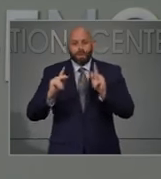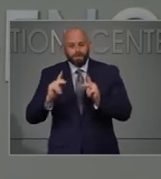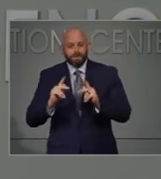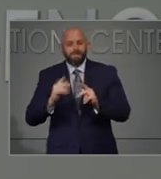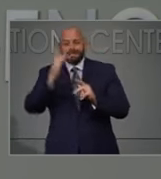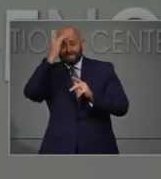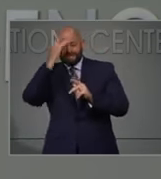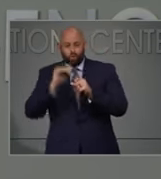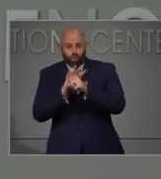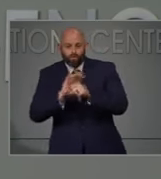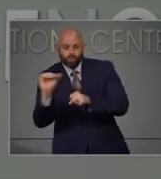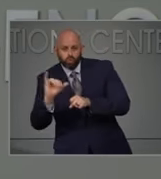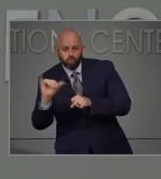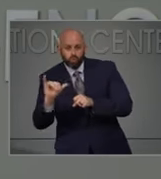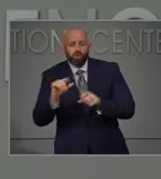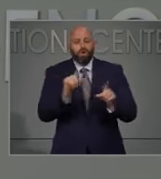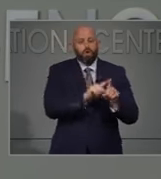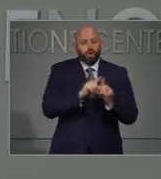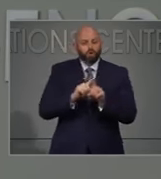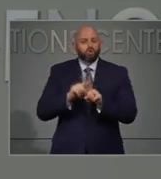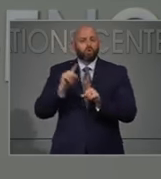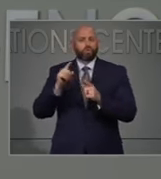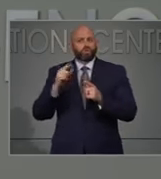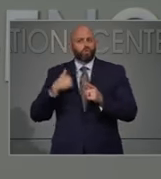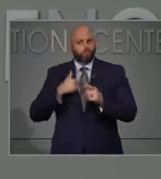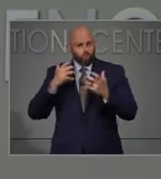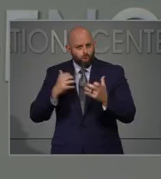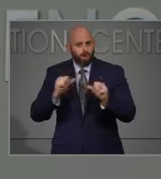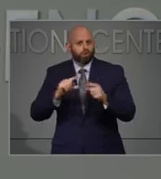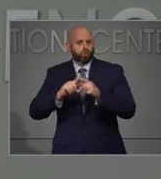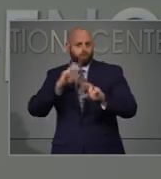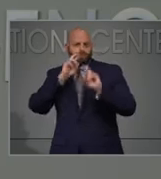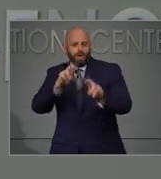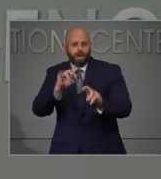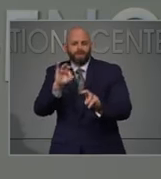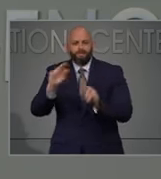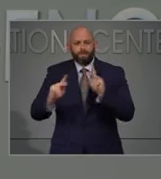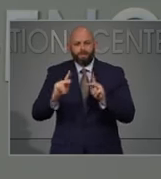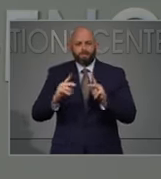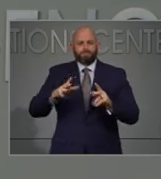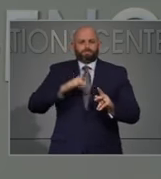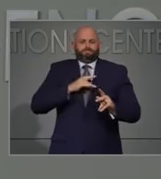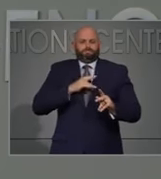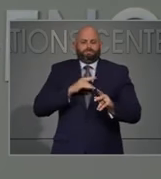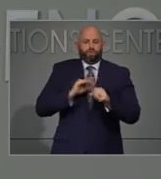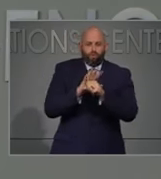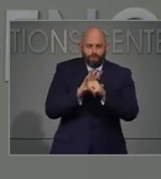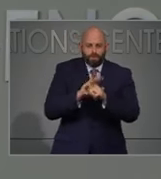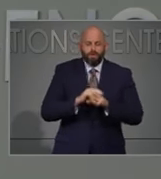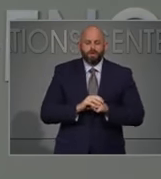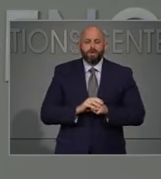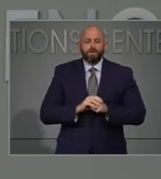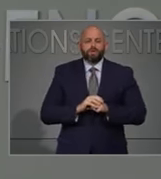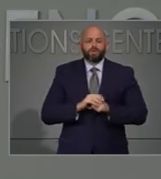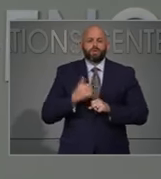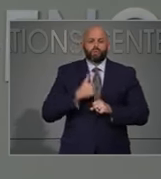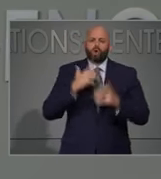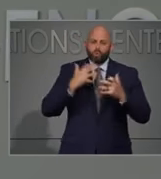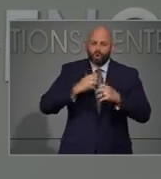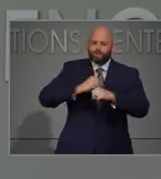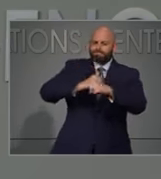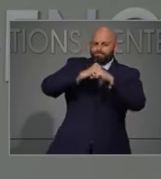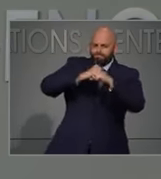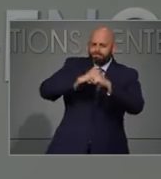do have the capacity to be able to respond right now. So again, we'll look at those measures in combination. We want to do our part to keep virus